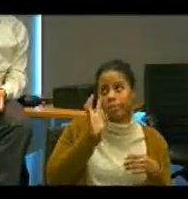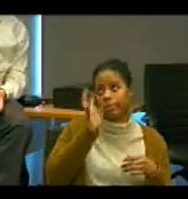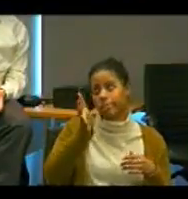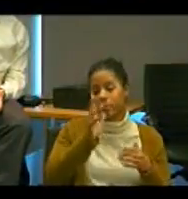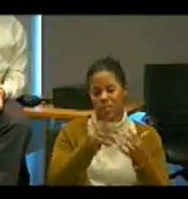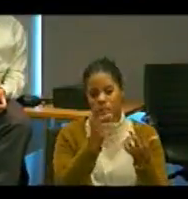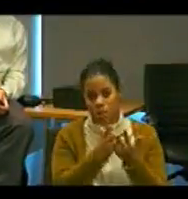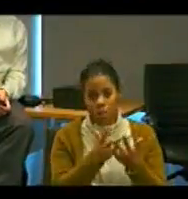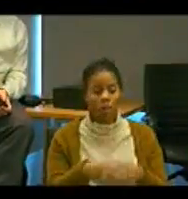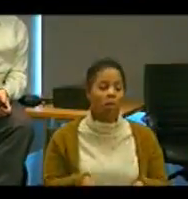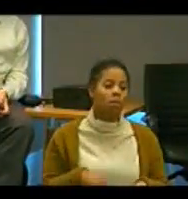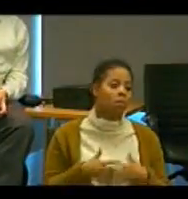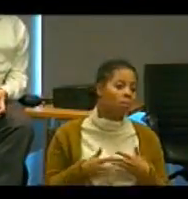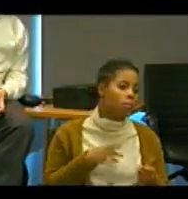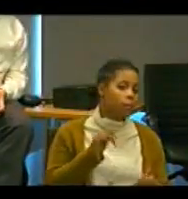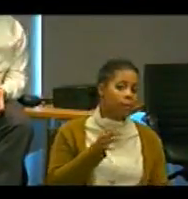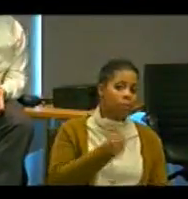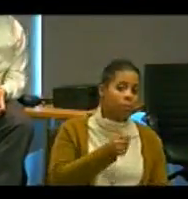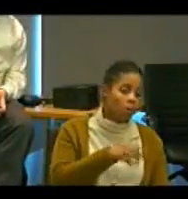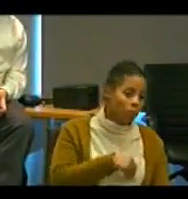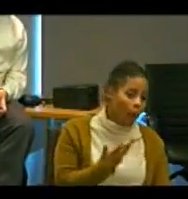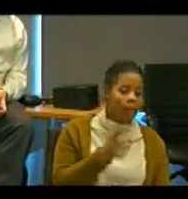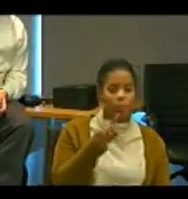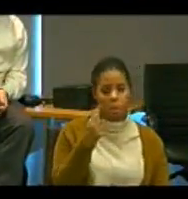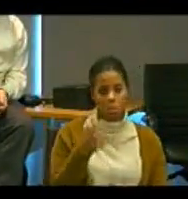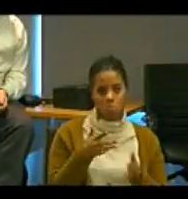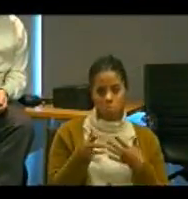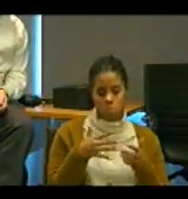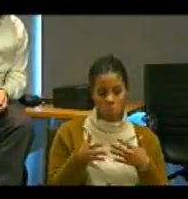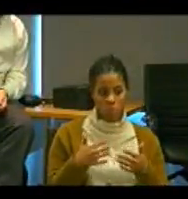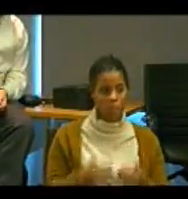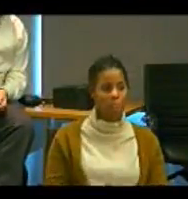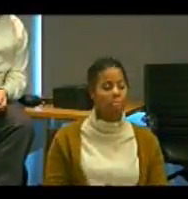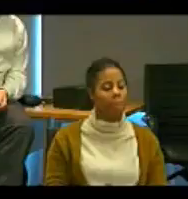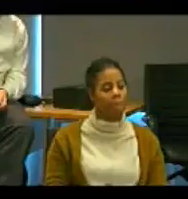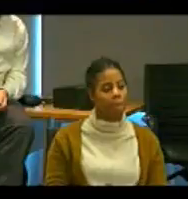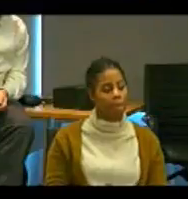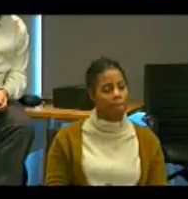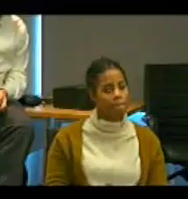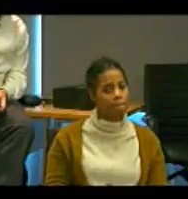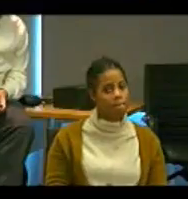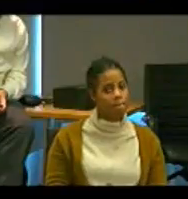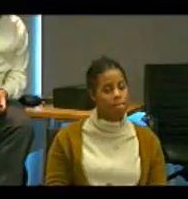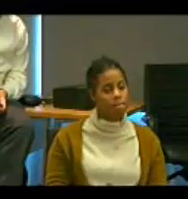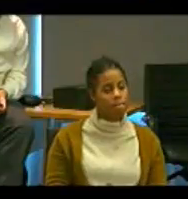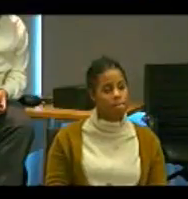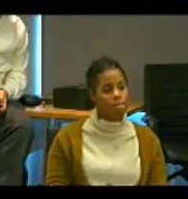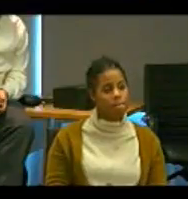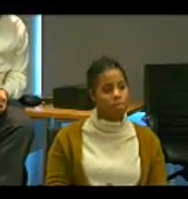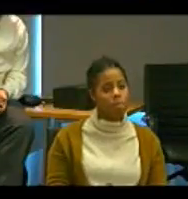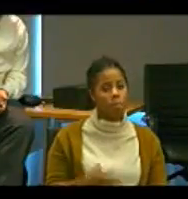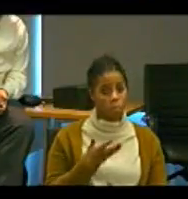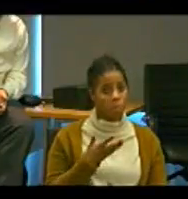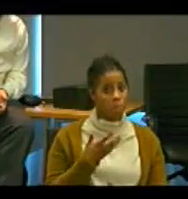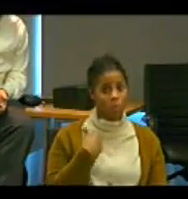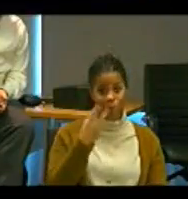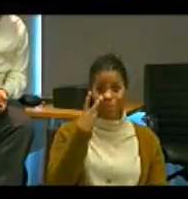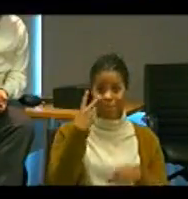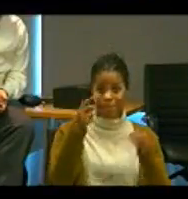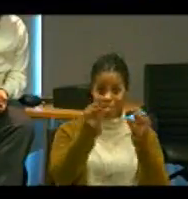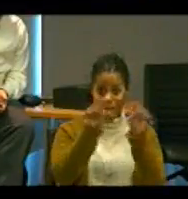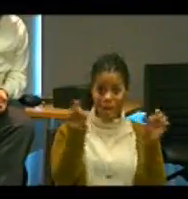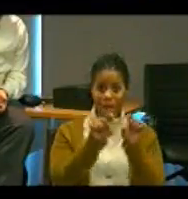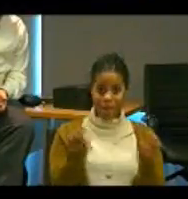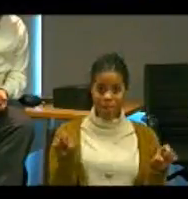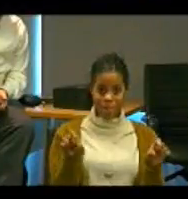children are white or black. What you see here is that you see the two lines, and